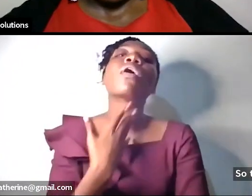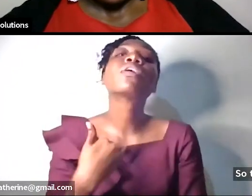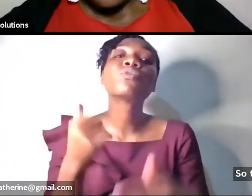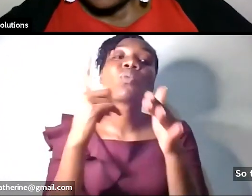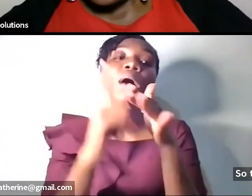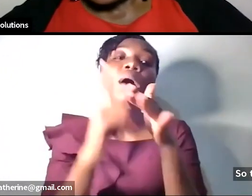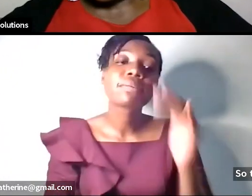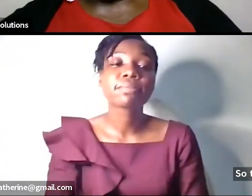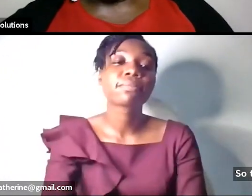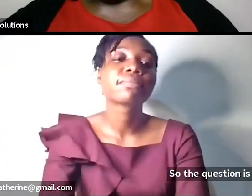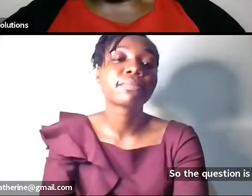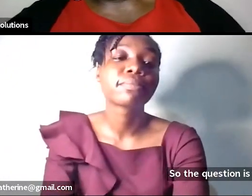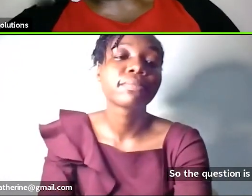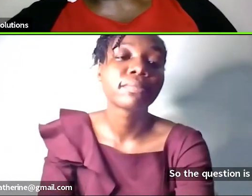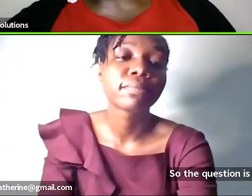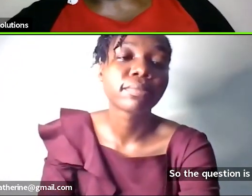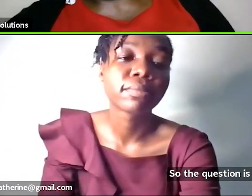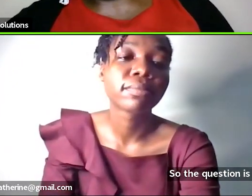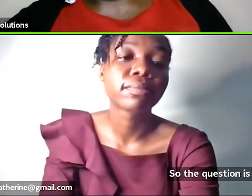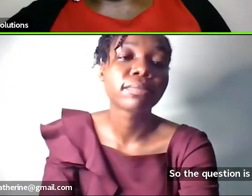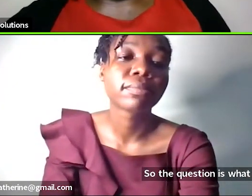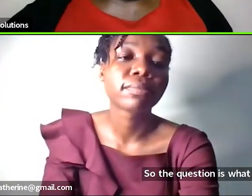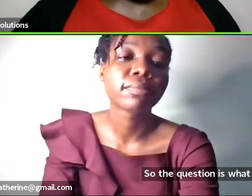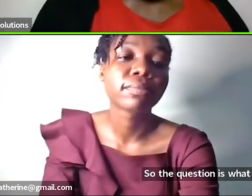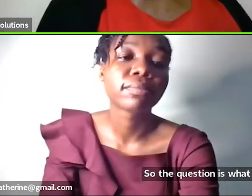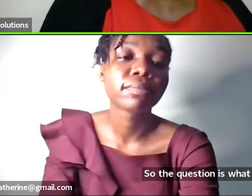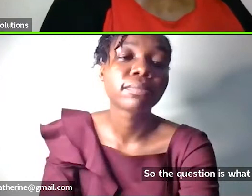Grace. What? Hey.